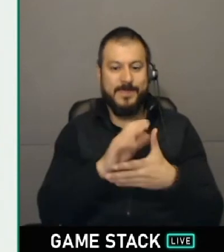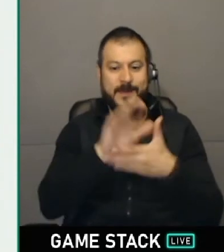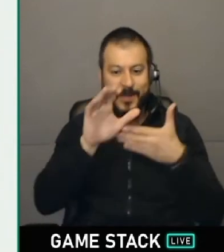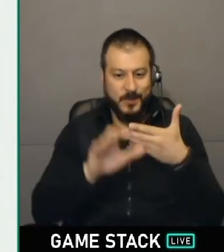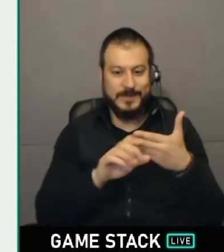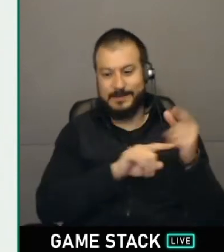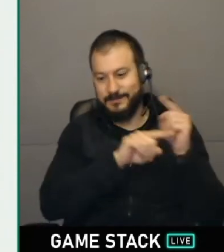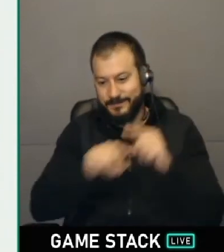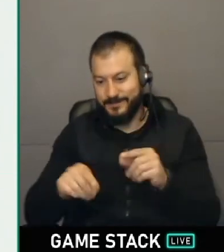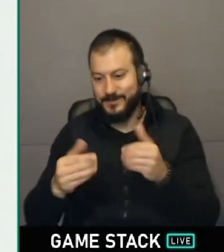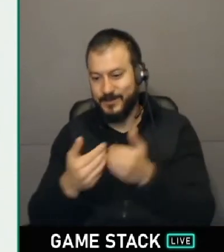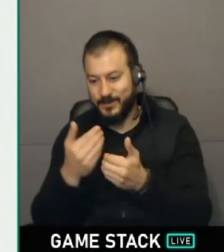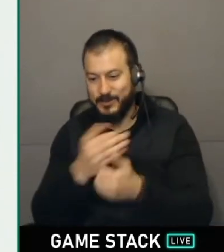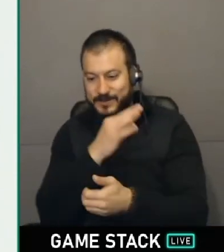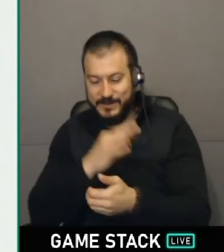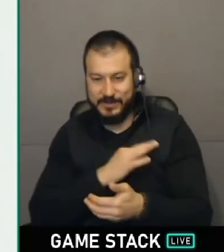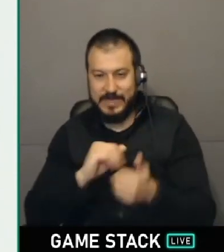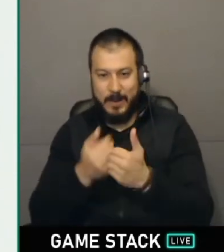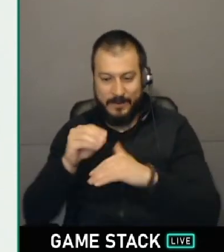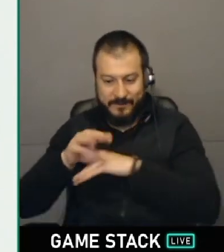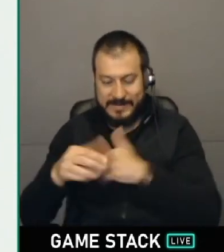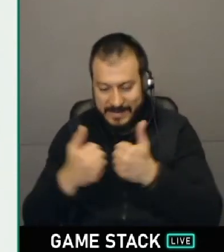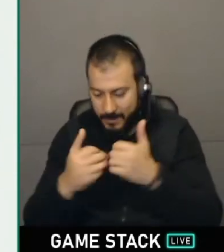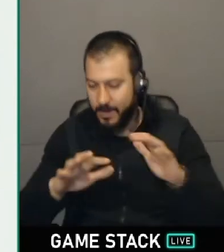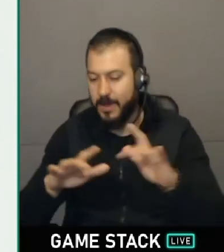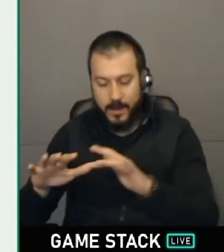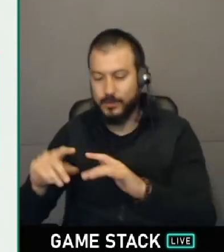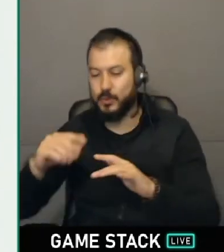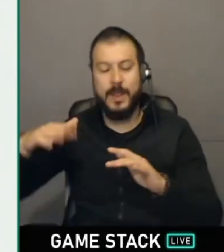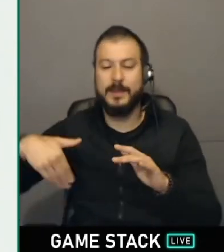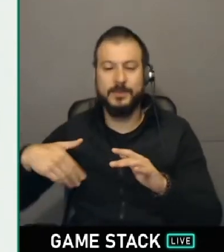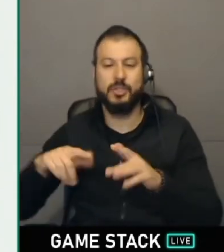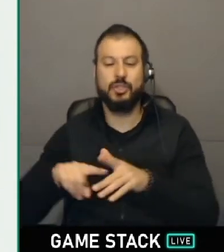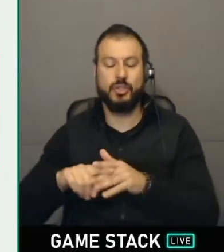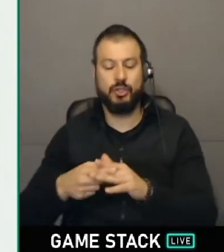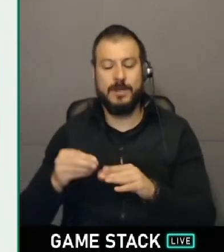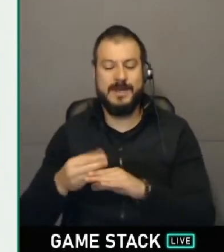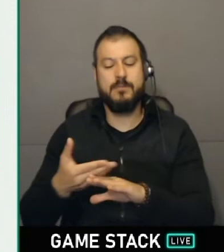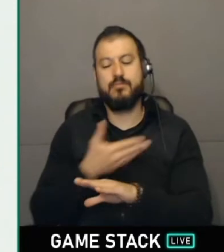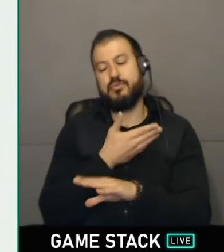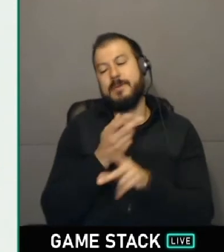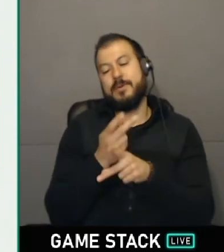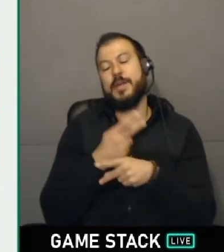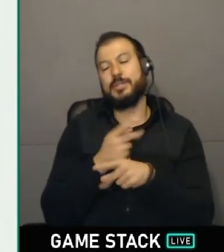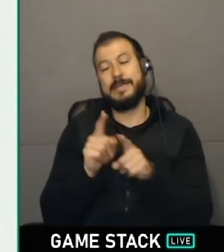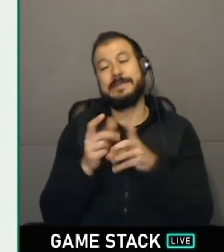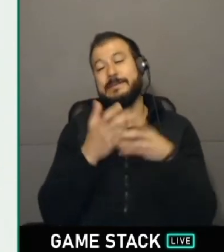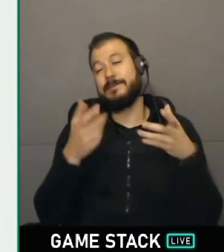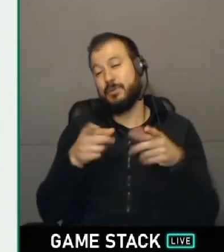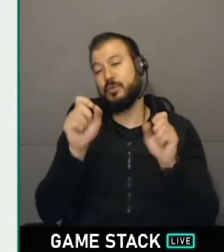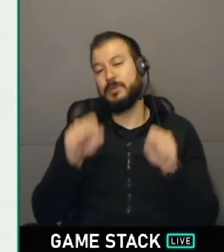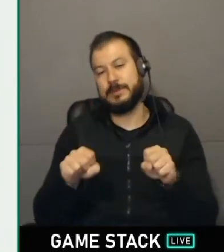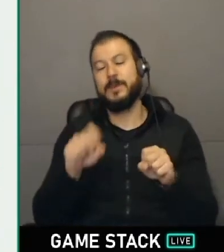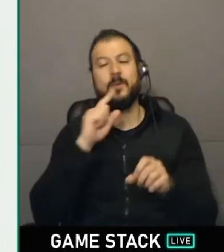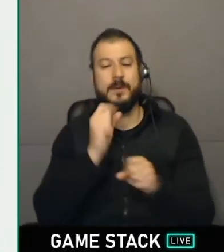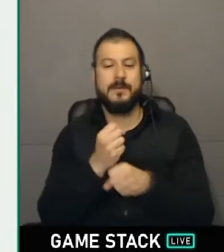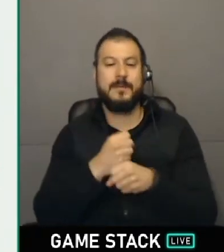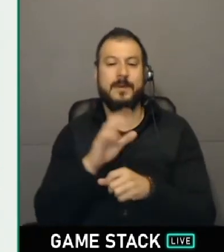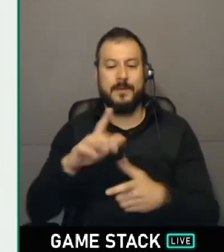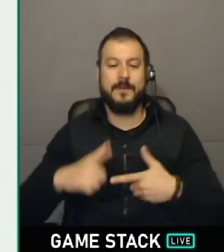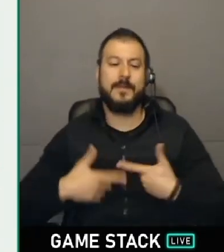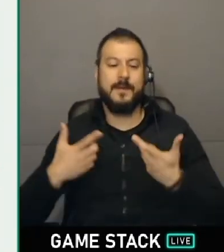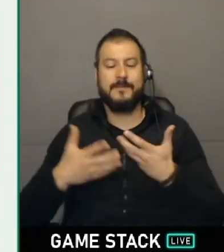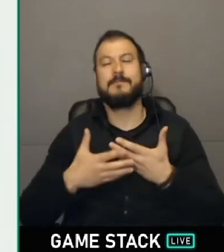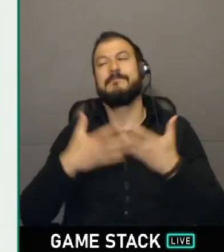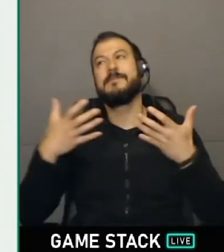into the game. So start in pre-production. As much as you can, it will make your life a lot easier